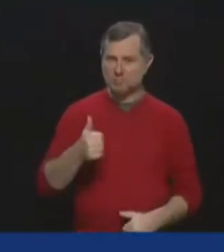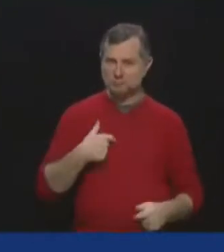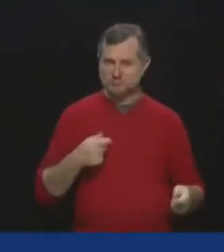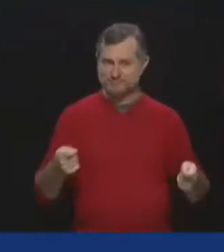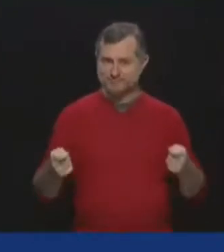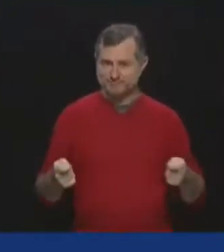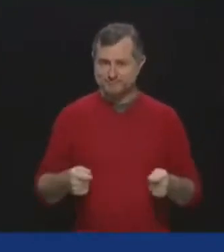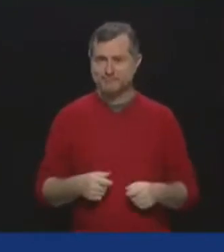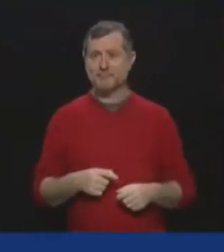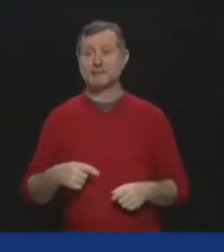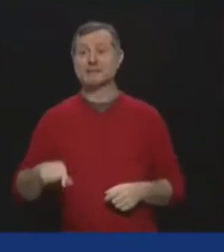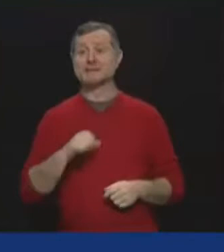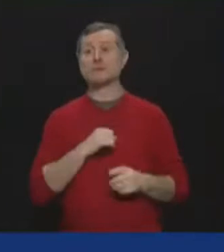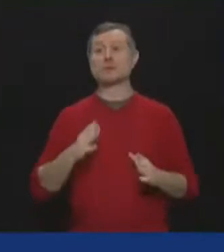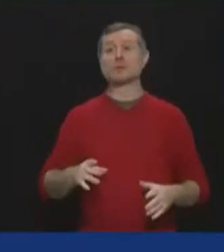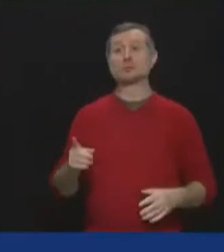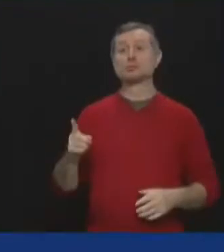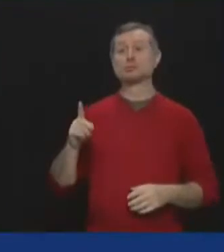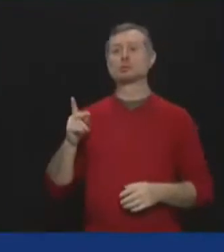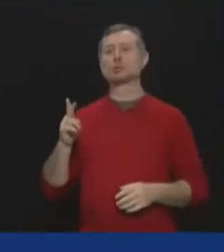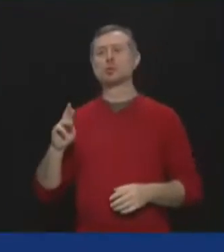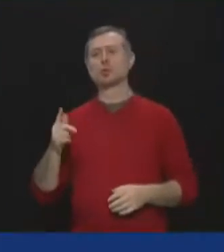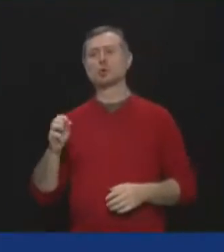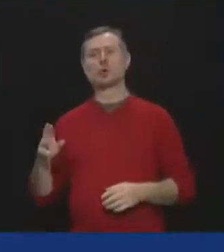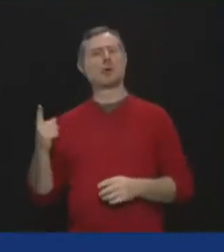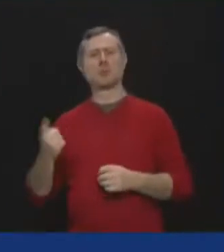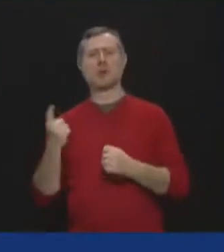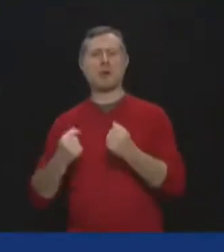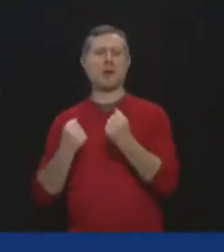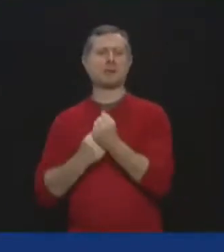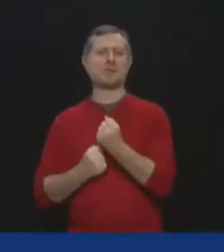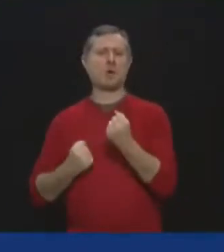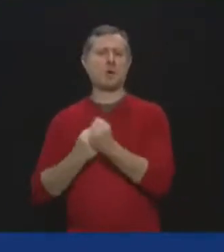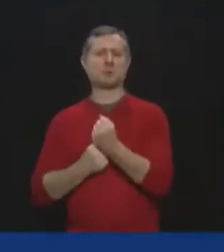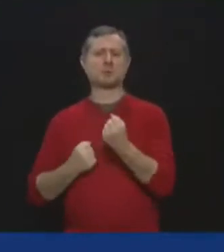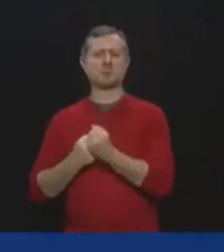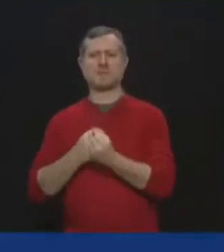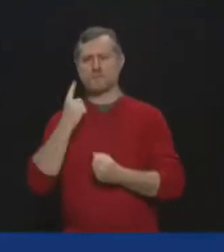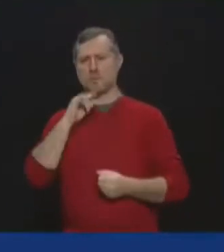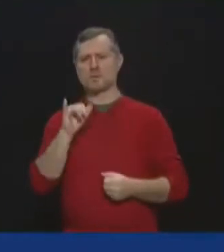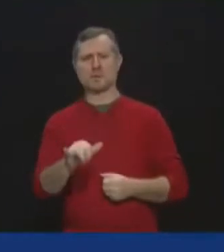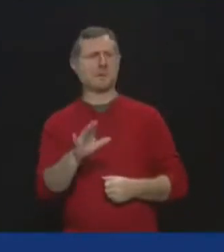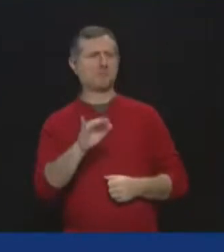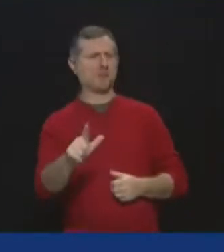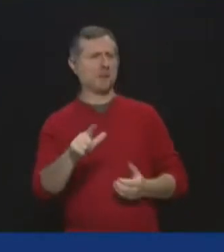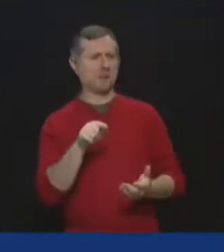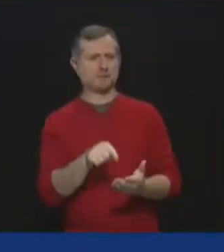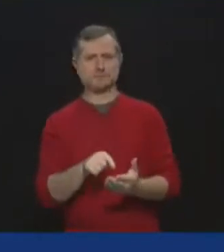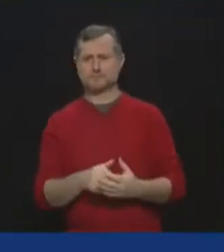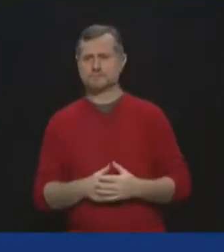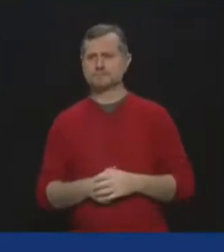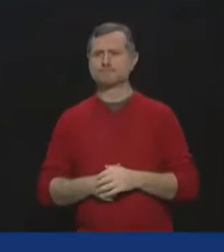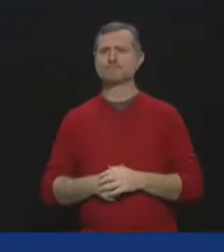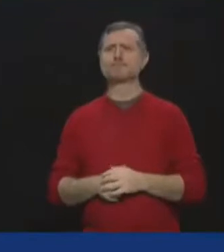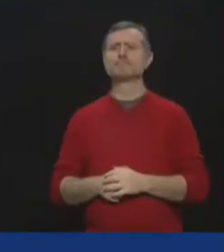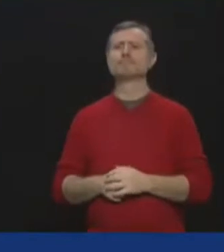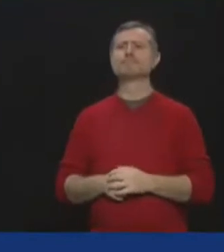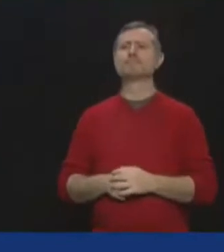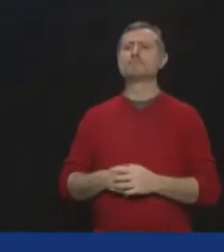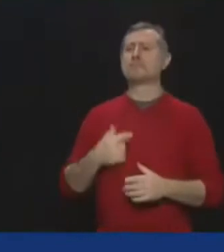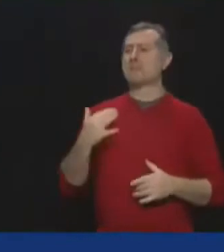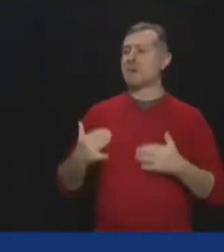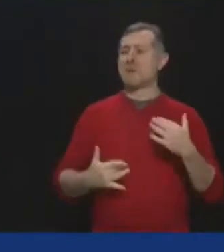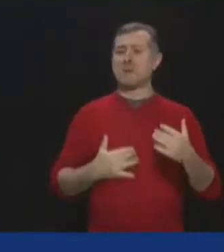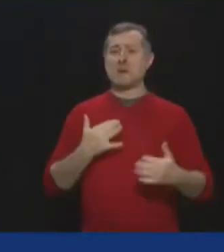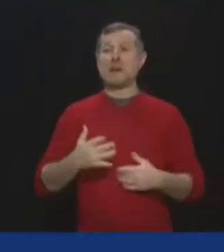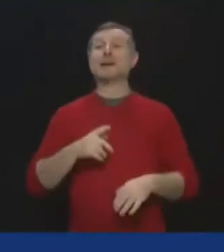Senator Liz Krueger, who had always been an advocate, carried that bill. And when we were in the